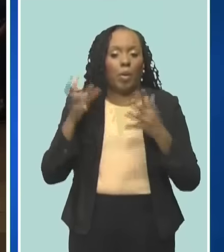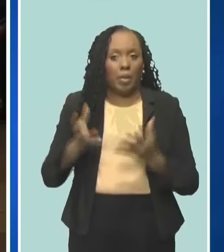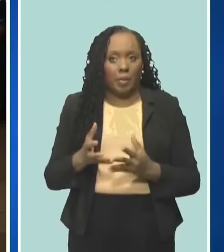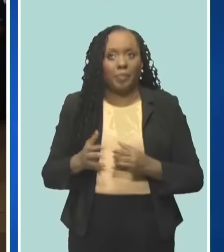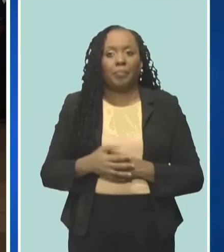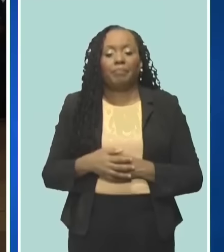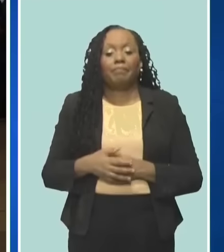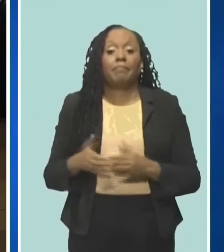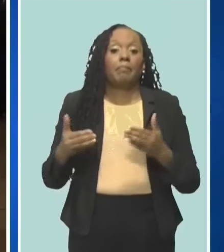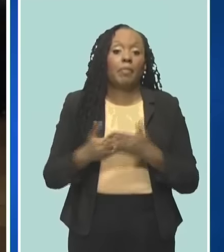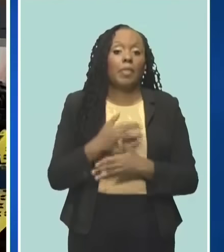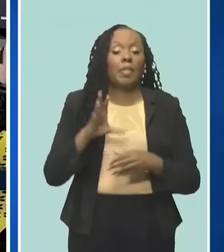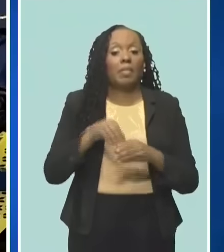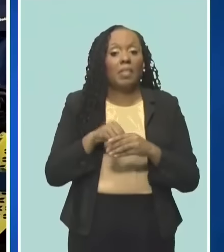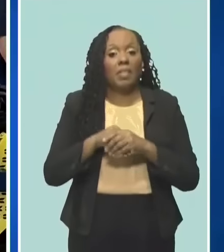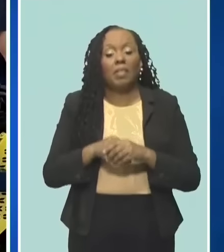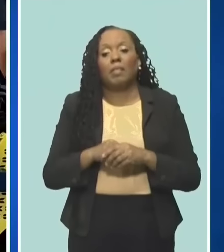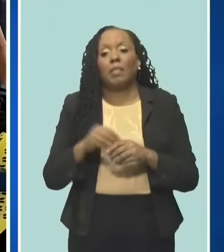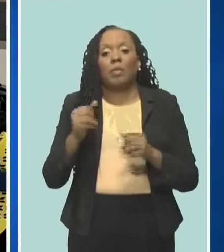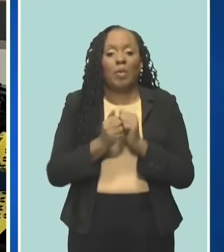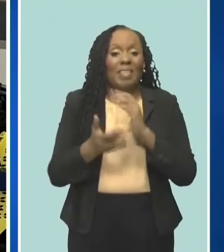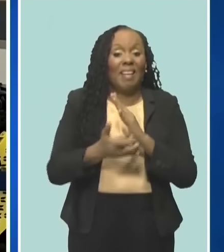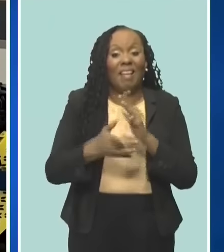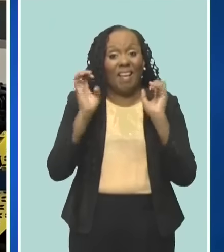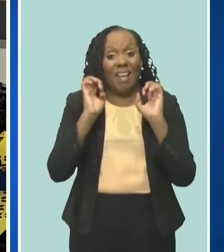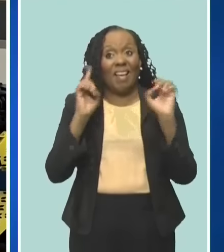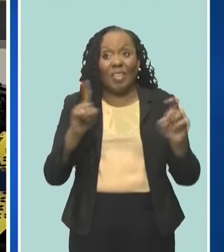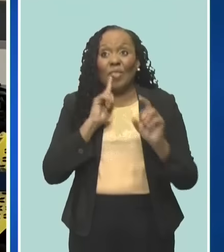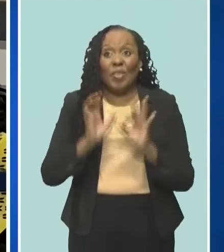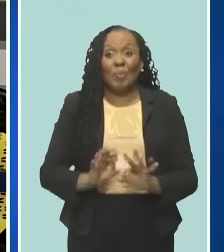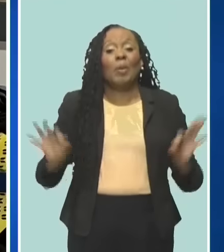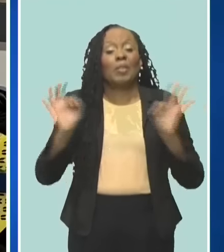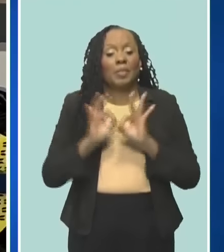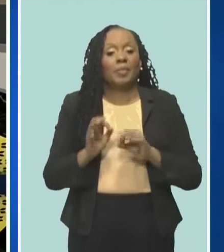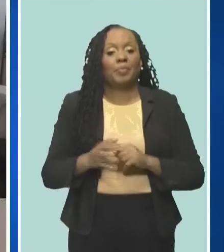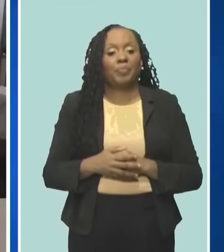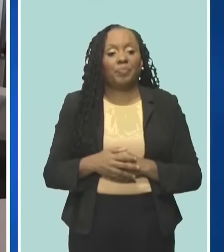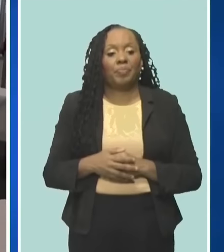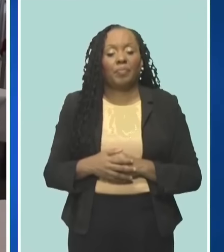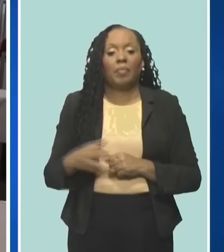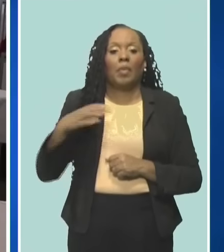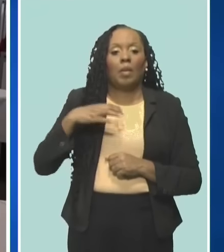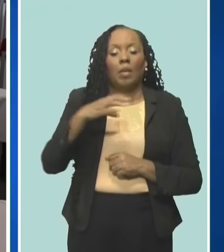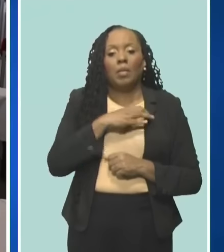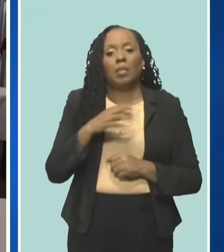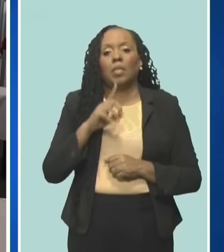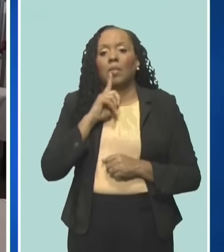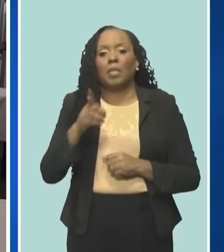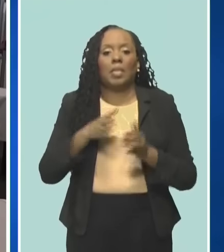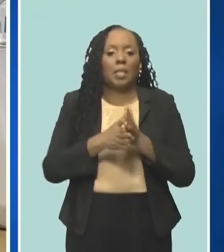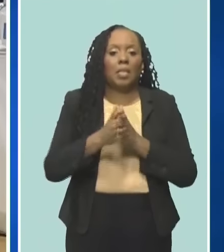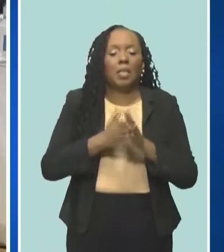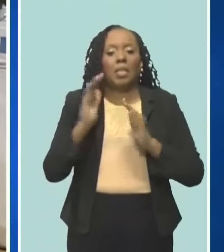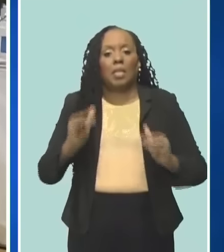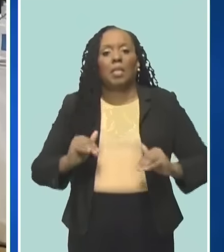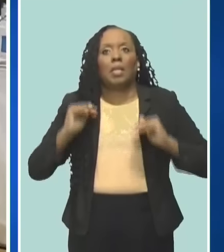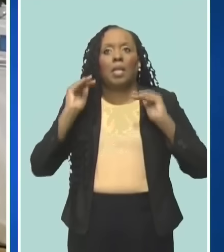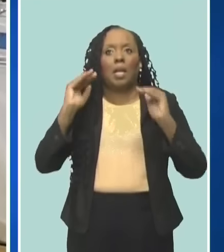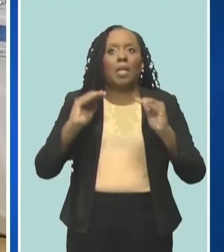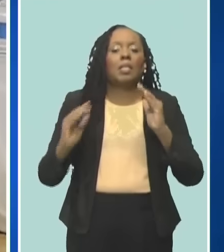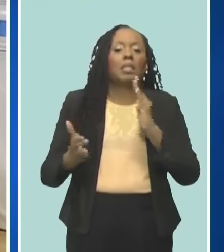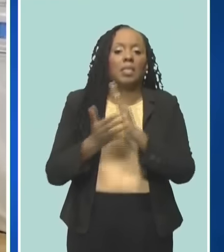in technical education will be necessary. The council, along with the institutions, are looking at implementing more higher level skills. However,